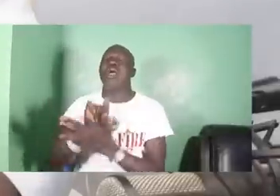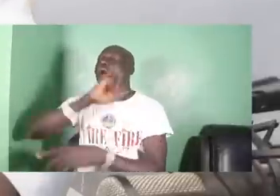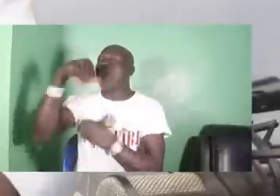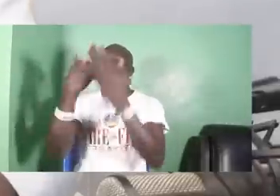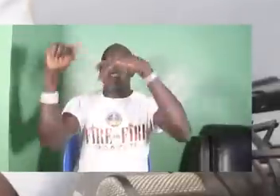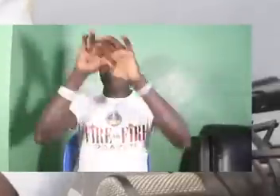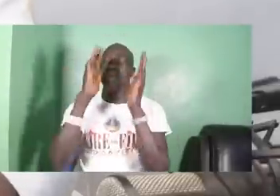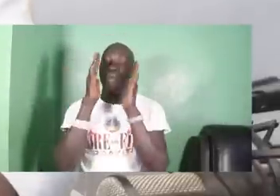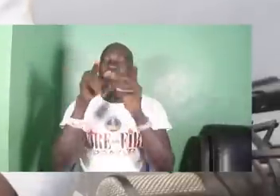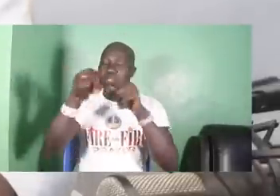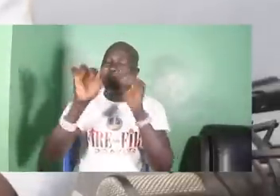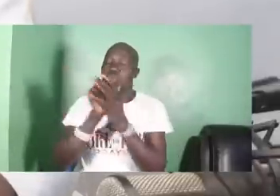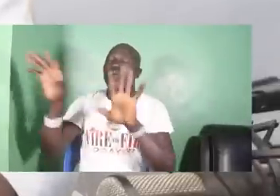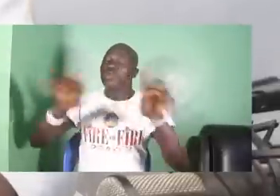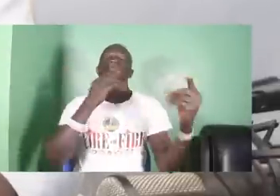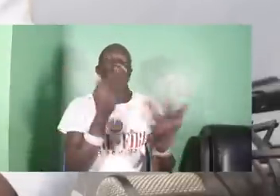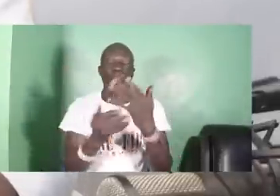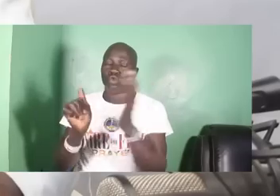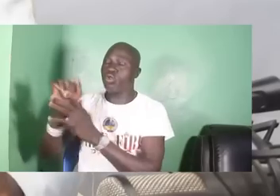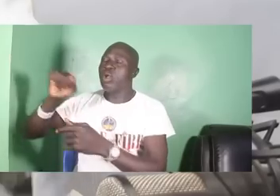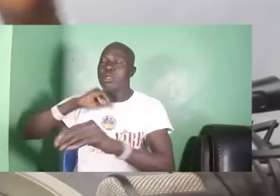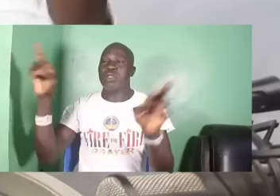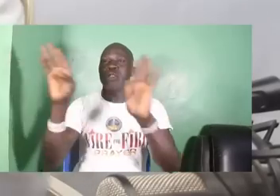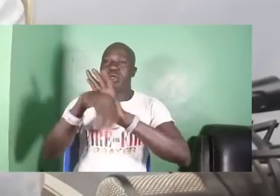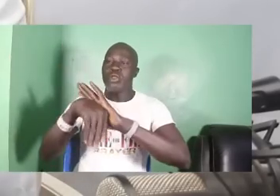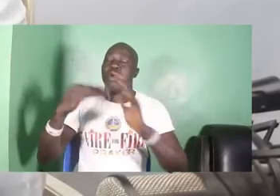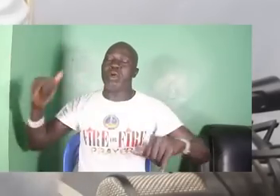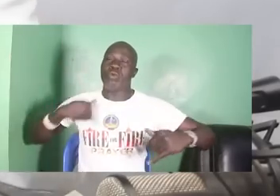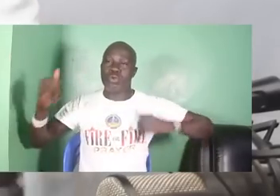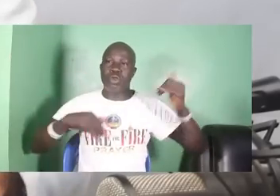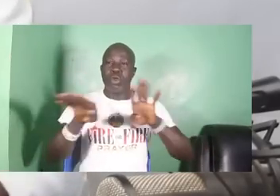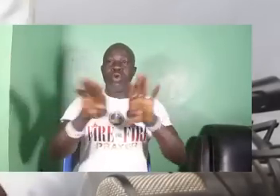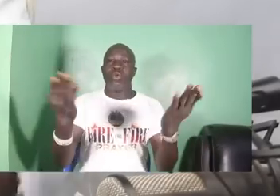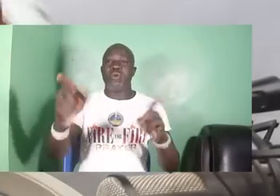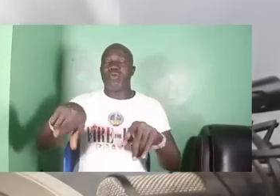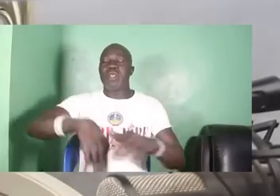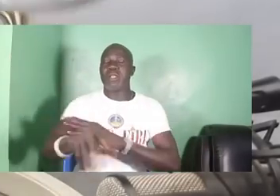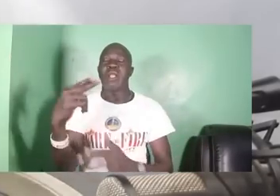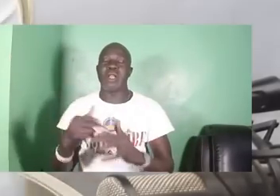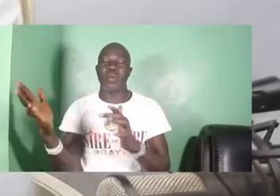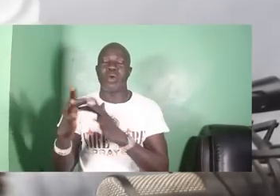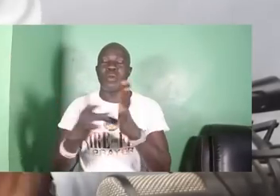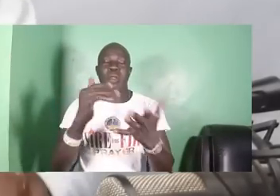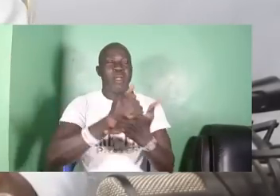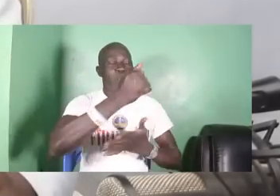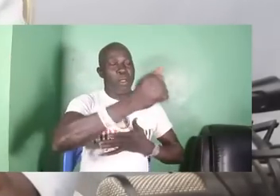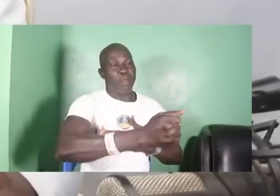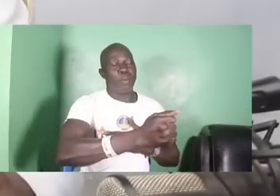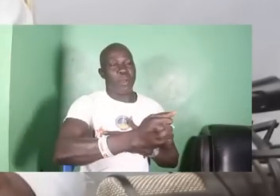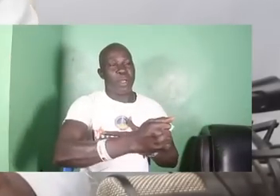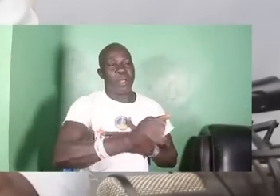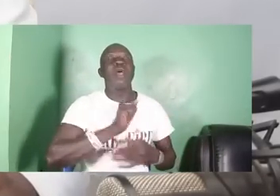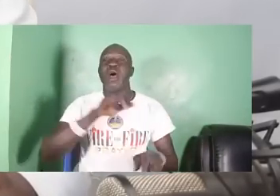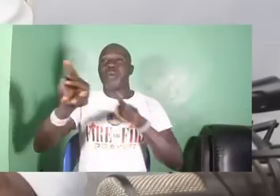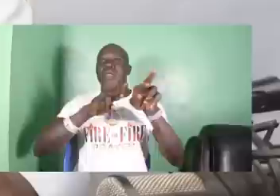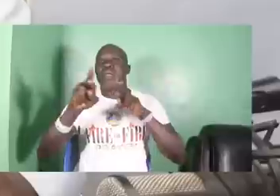Awon orun de koju se. And the one faced it to do you good. Ah, le ko ayo ma su fun. The door of joy will open for you. No, my God. Loruko